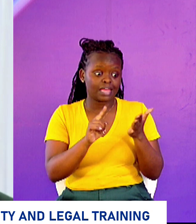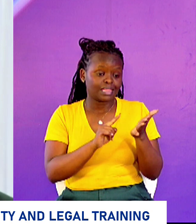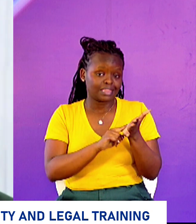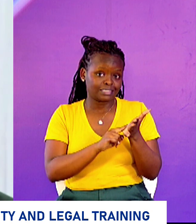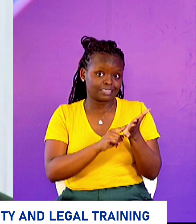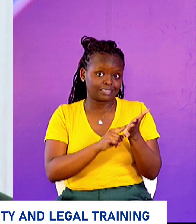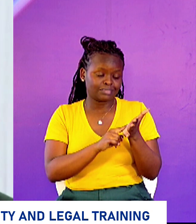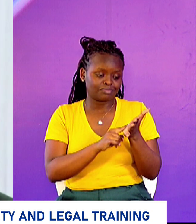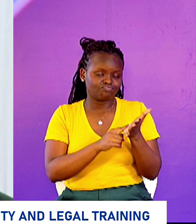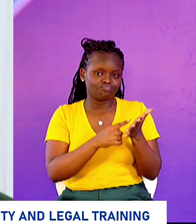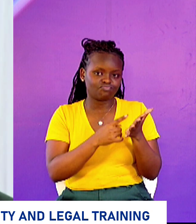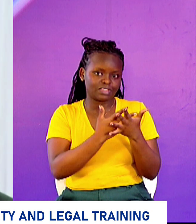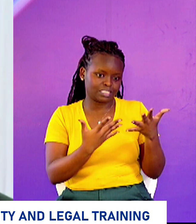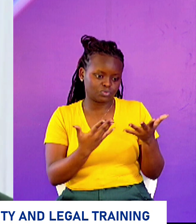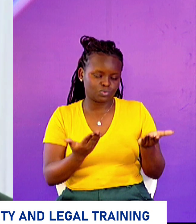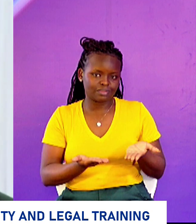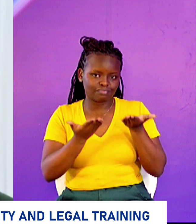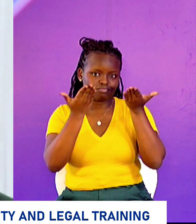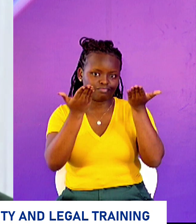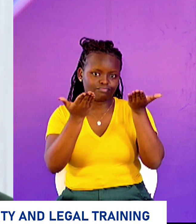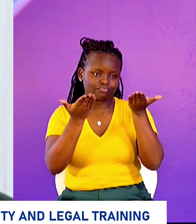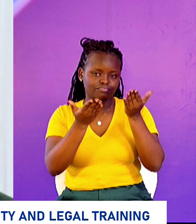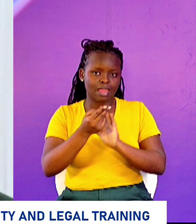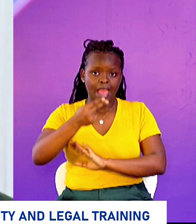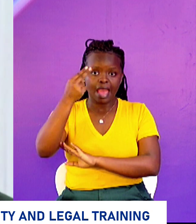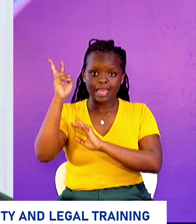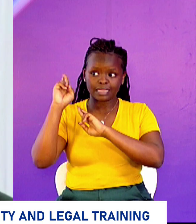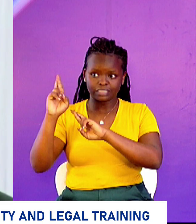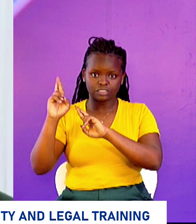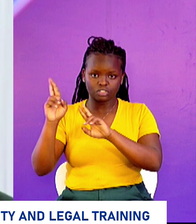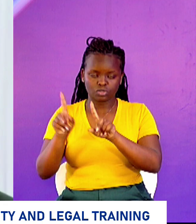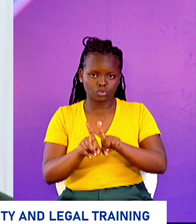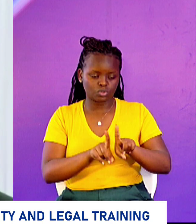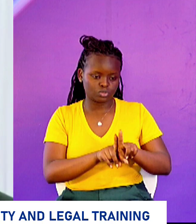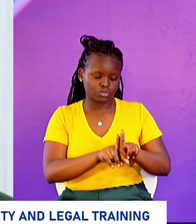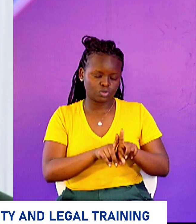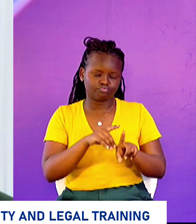increased empowerment of the citizenry, high expectations, as well as